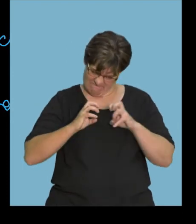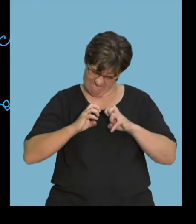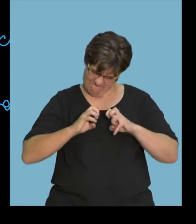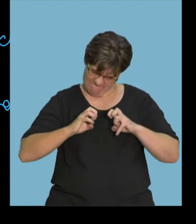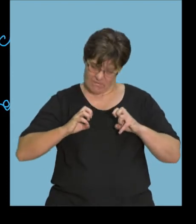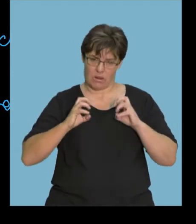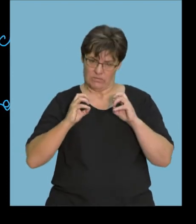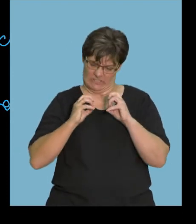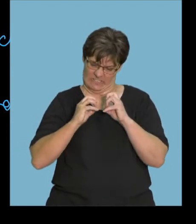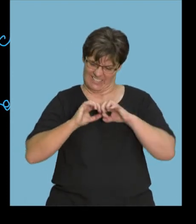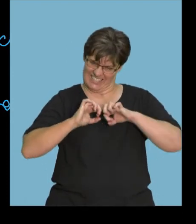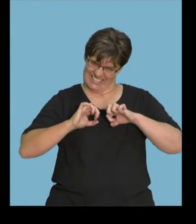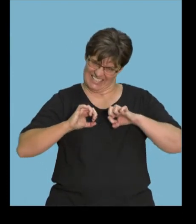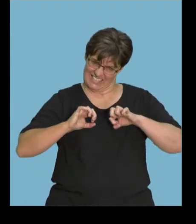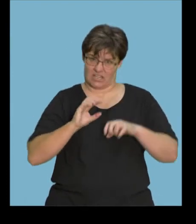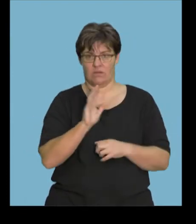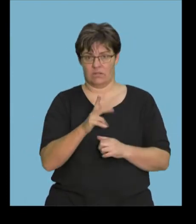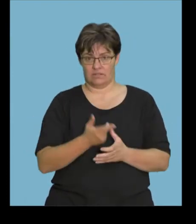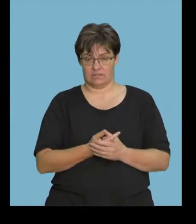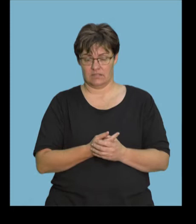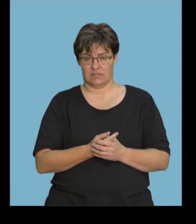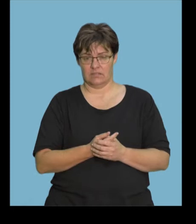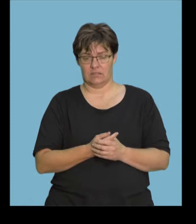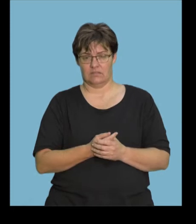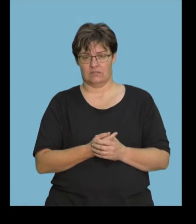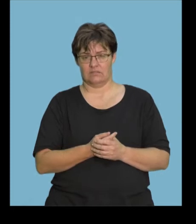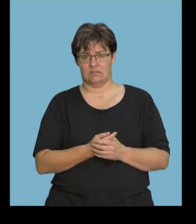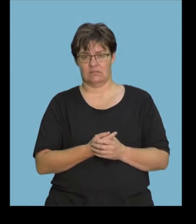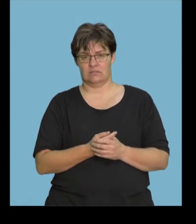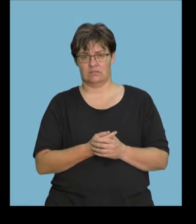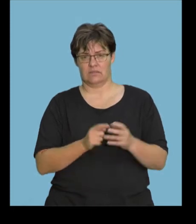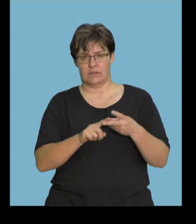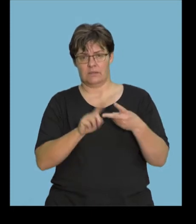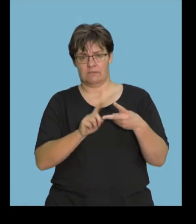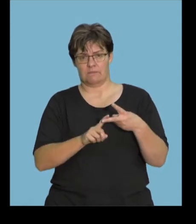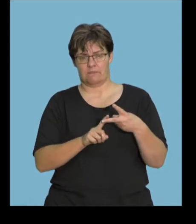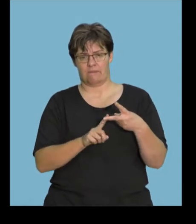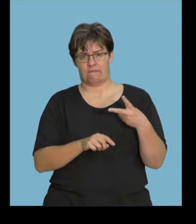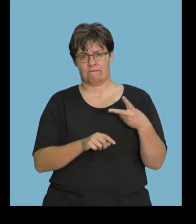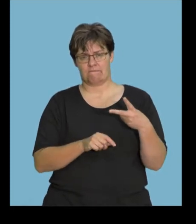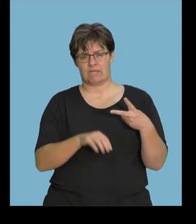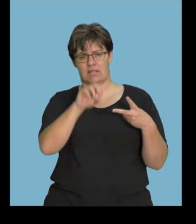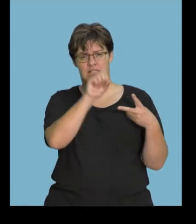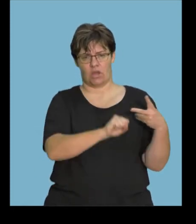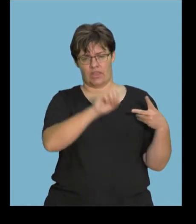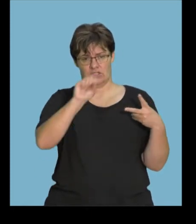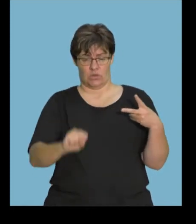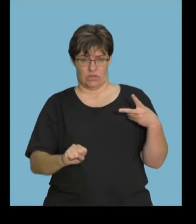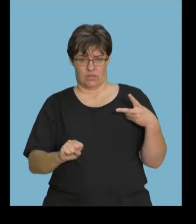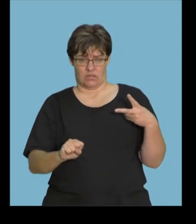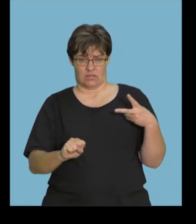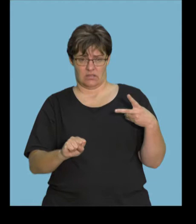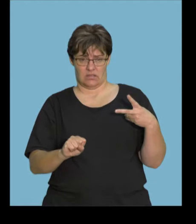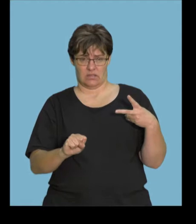harder away. All right. And then what happens when the south poles, now we've got two south